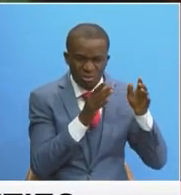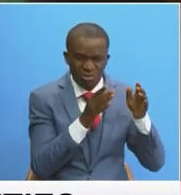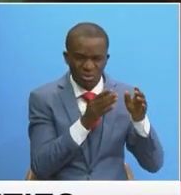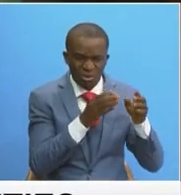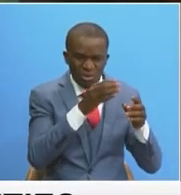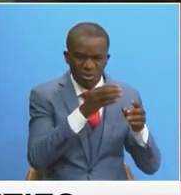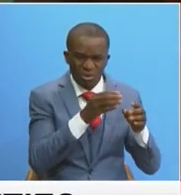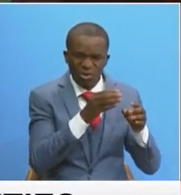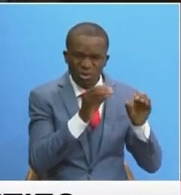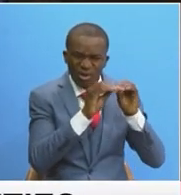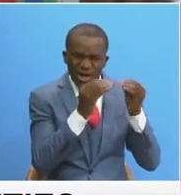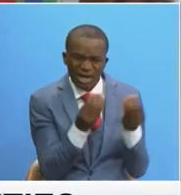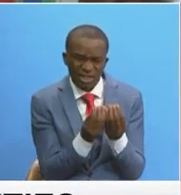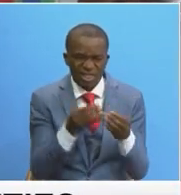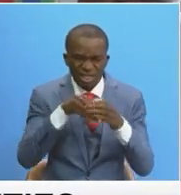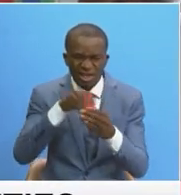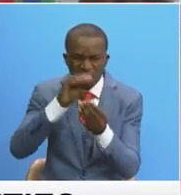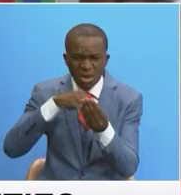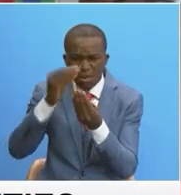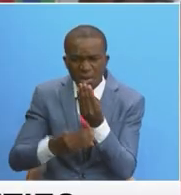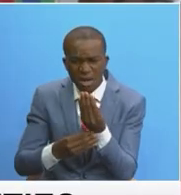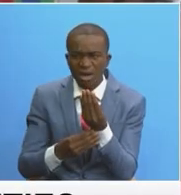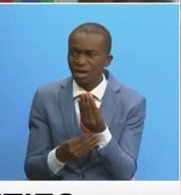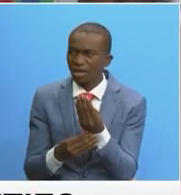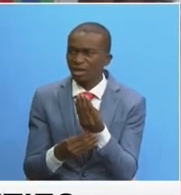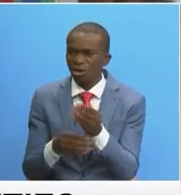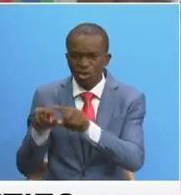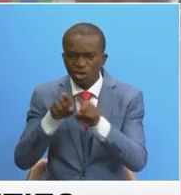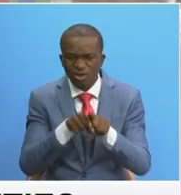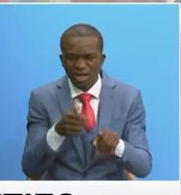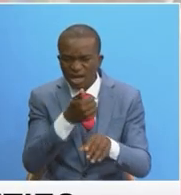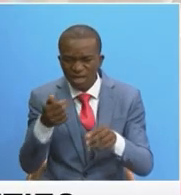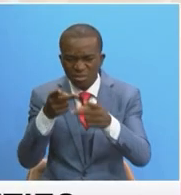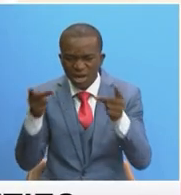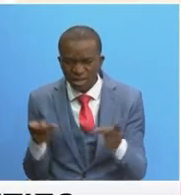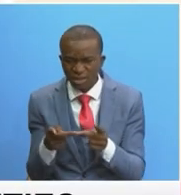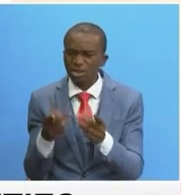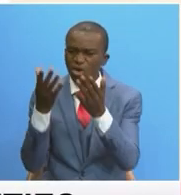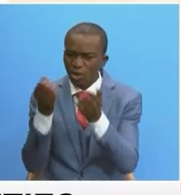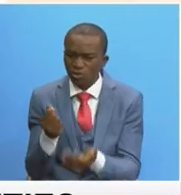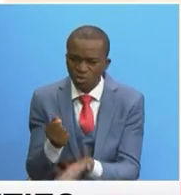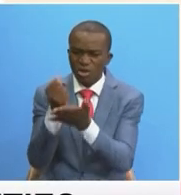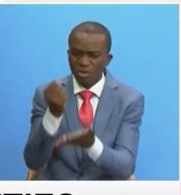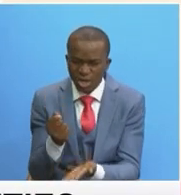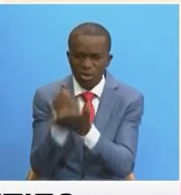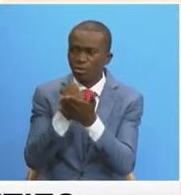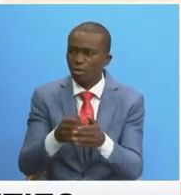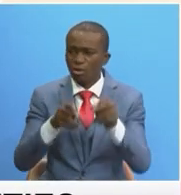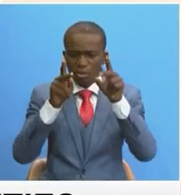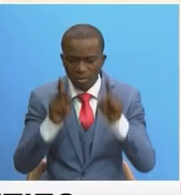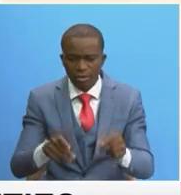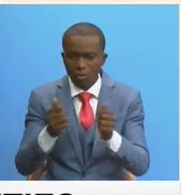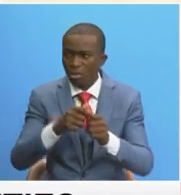and Matero compounds to assist parents on how well they can look after their children. Since my son began